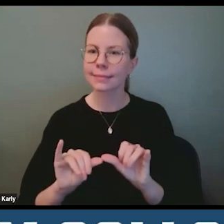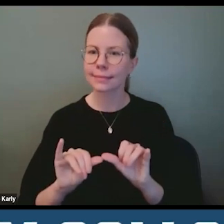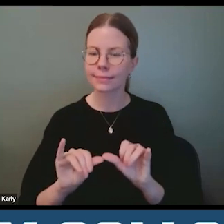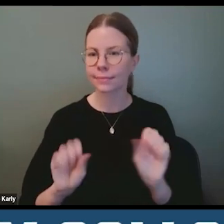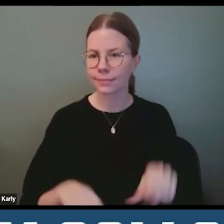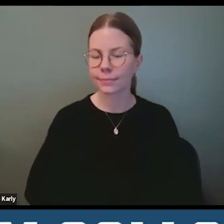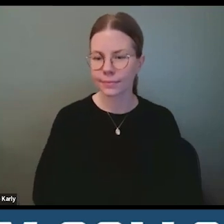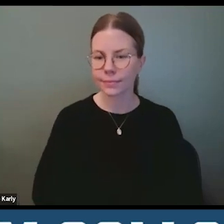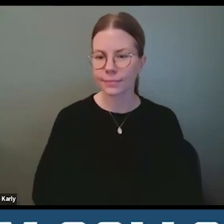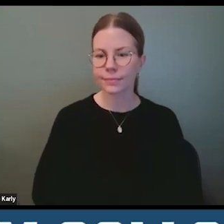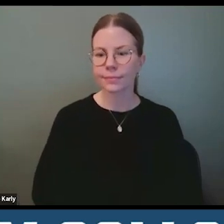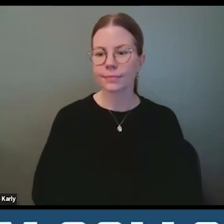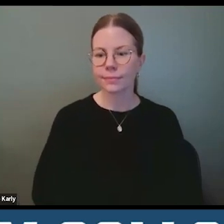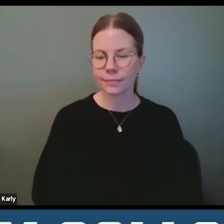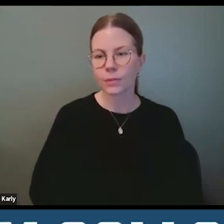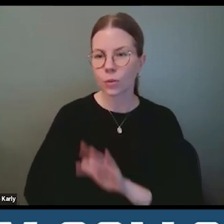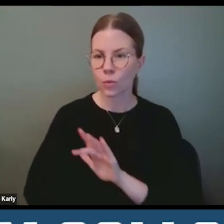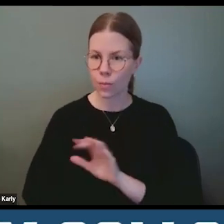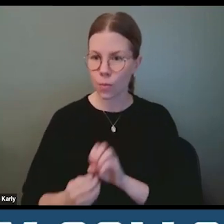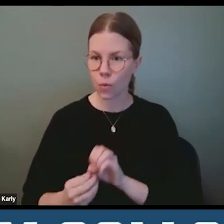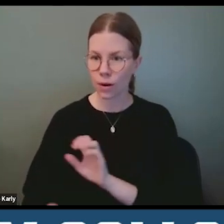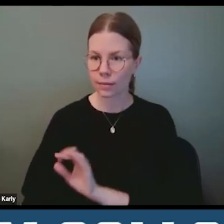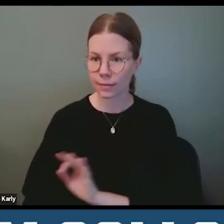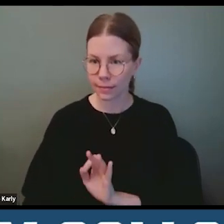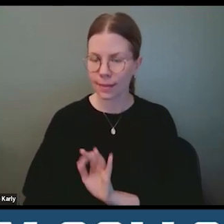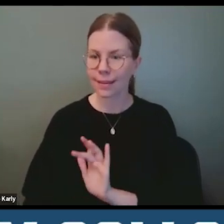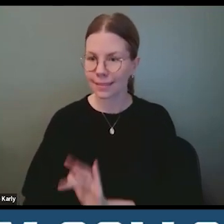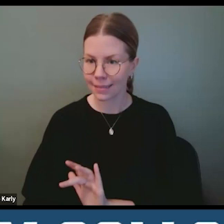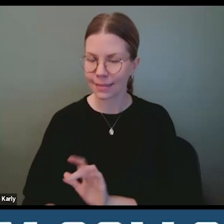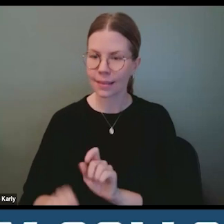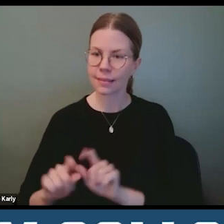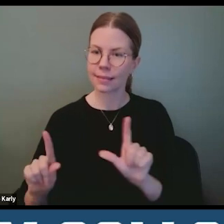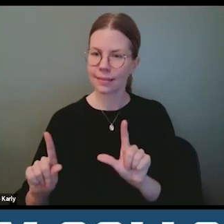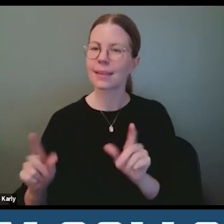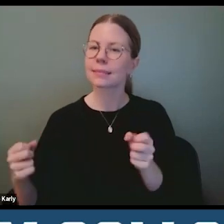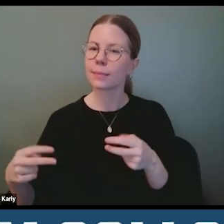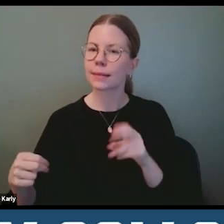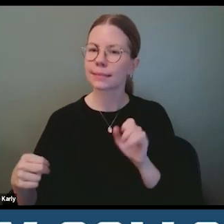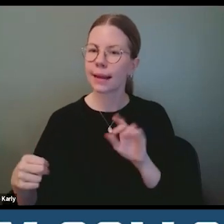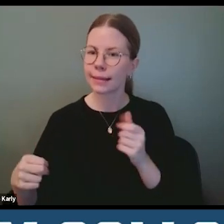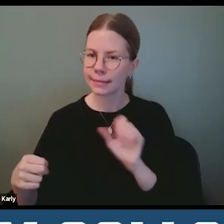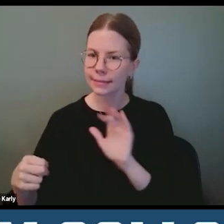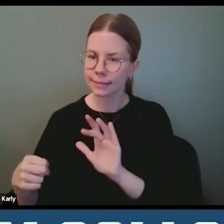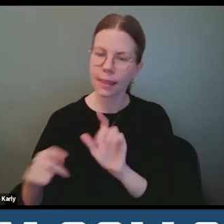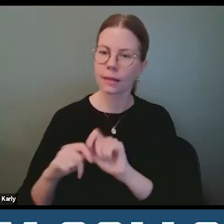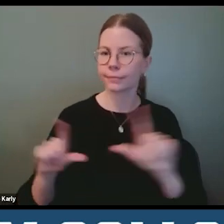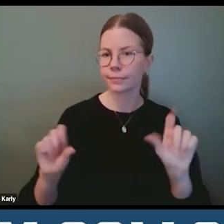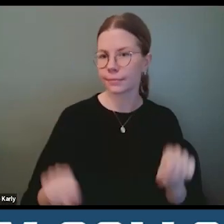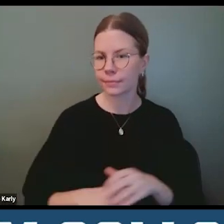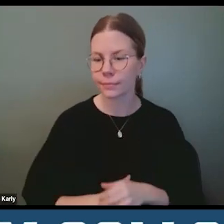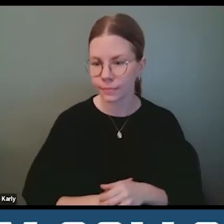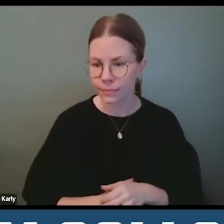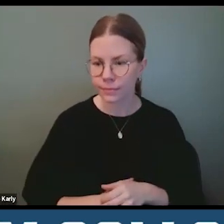window that say More and selecting Subtitle Settings. We want to invite everyone online to